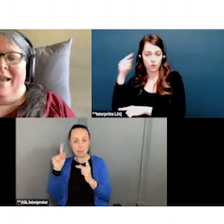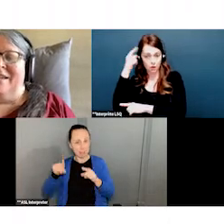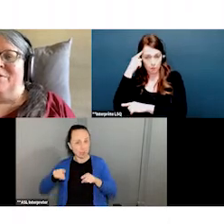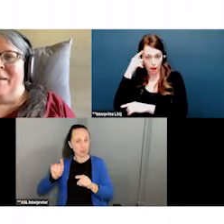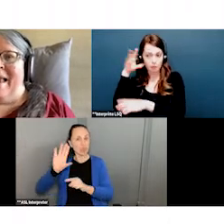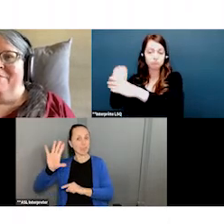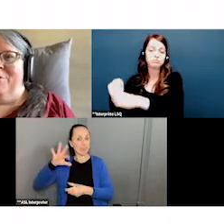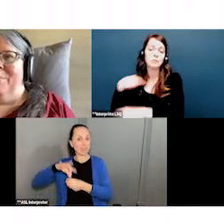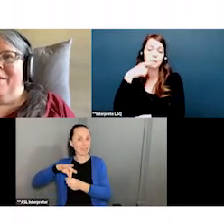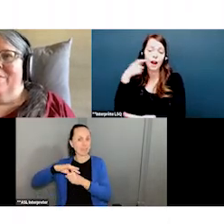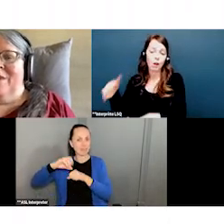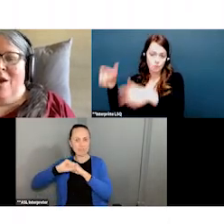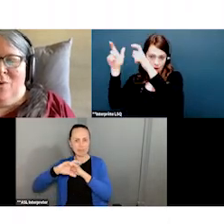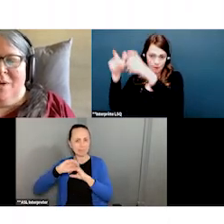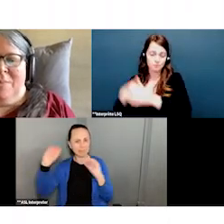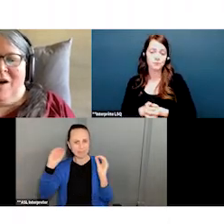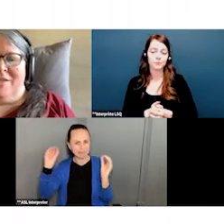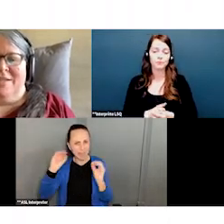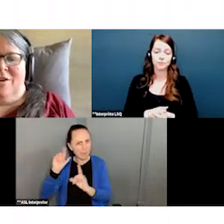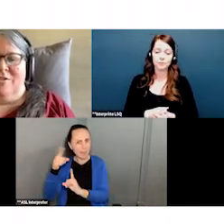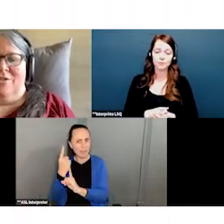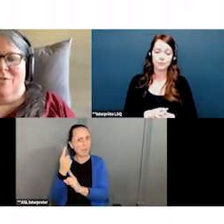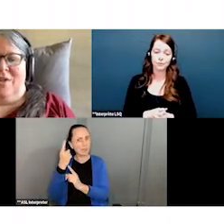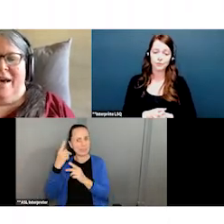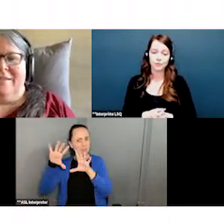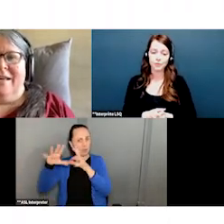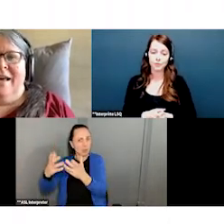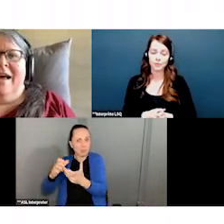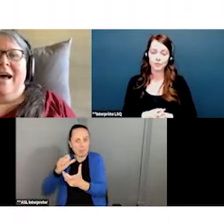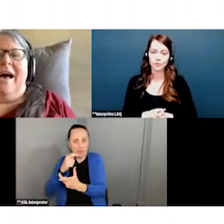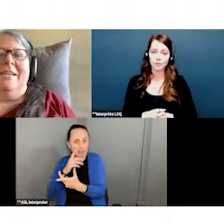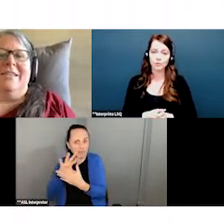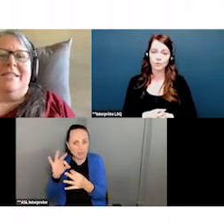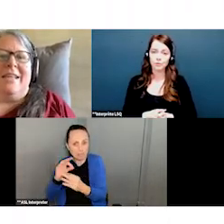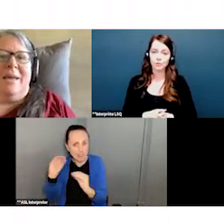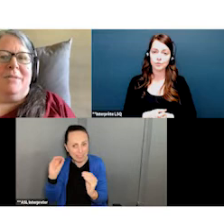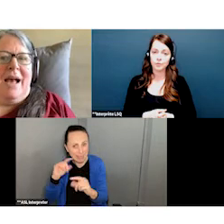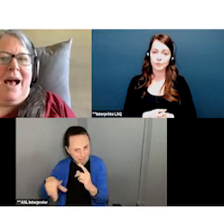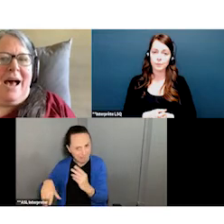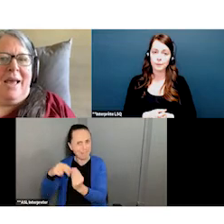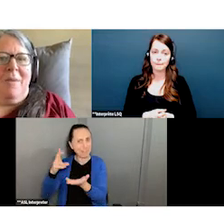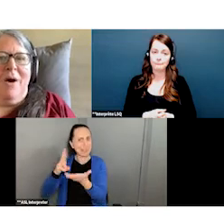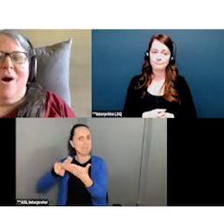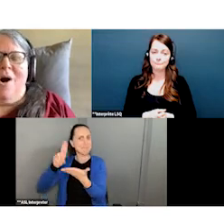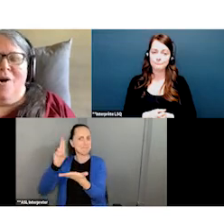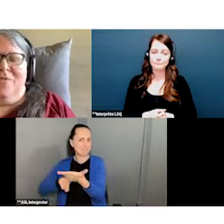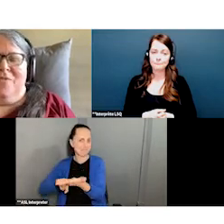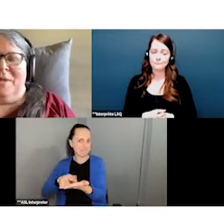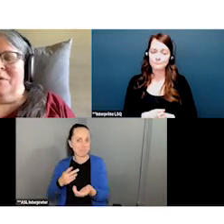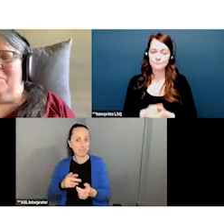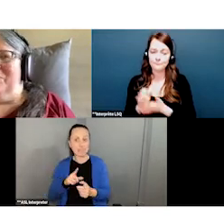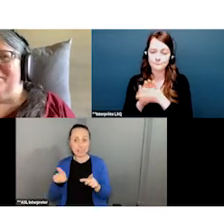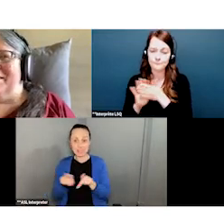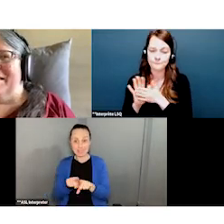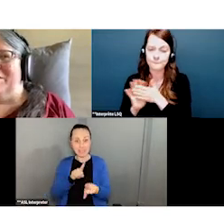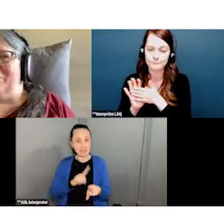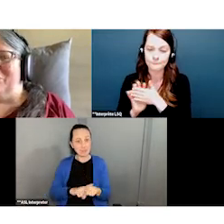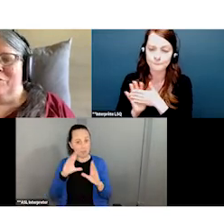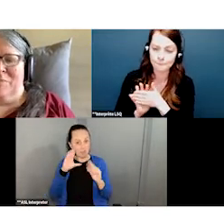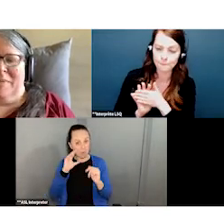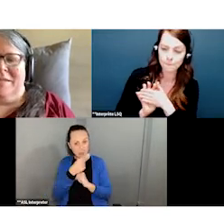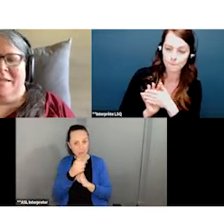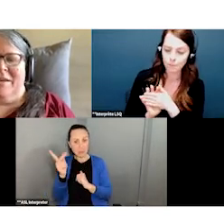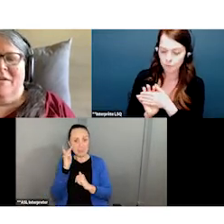in their election platform, the only party not to do that. And at the same time, hopefully you have seen